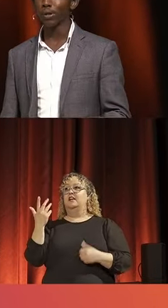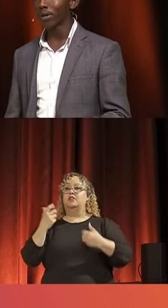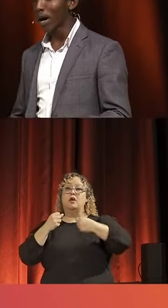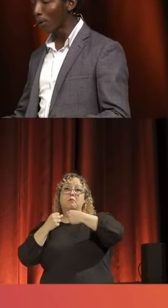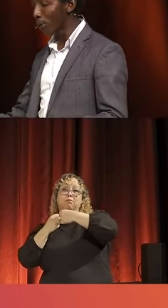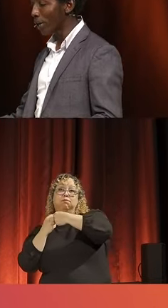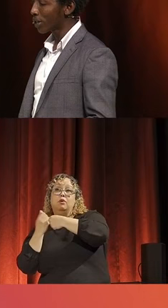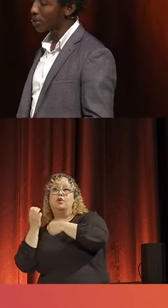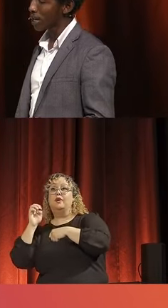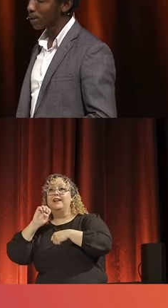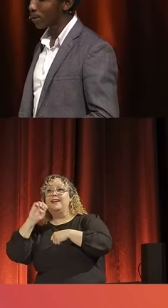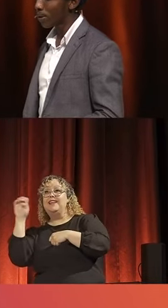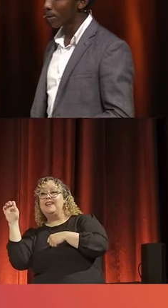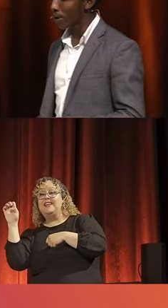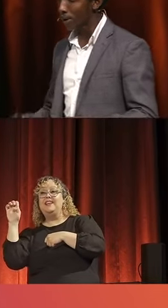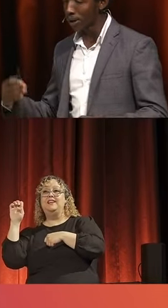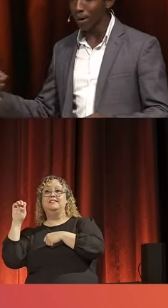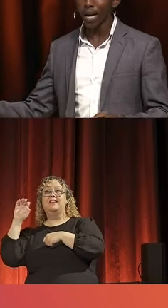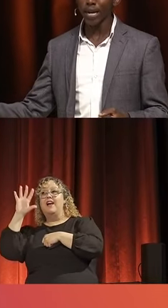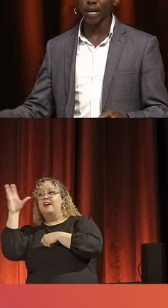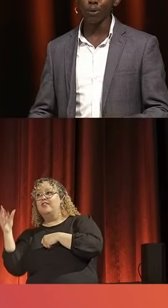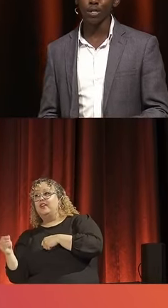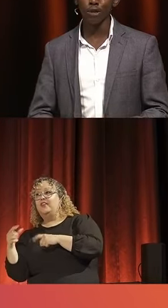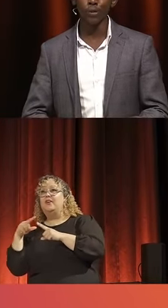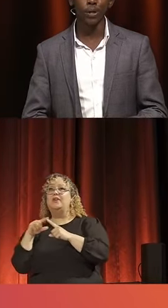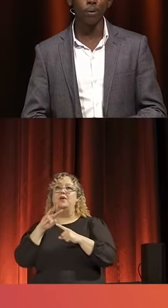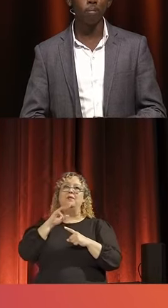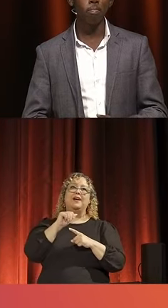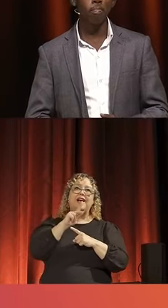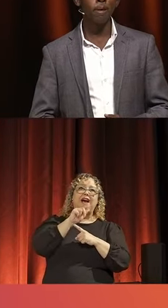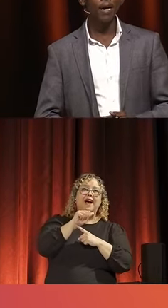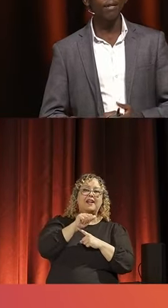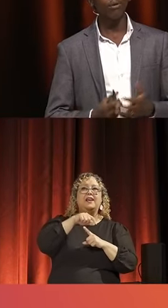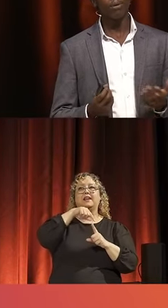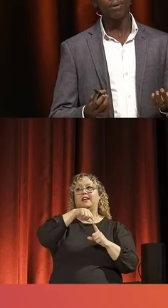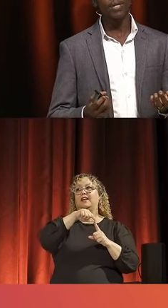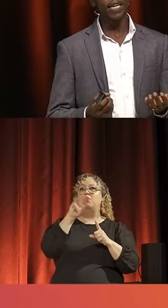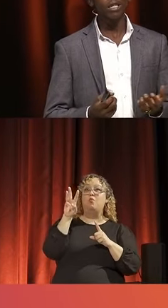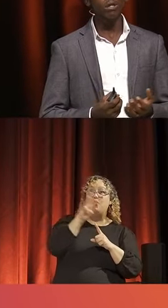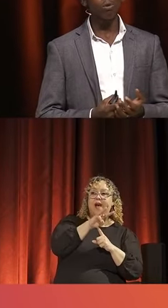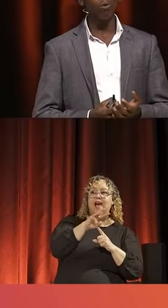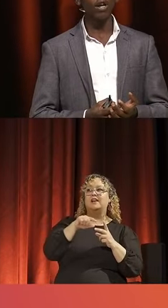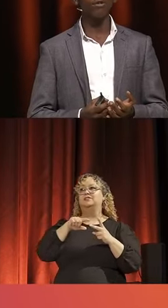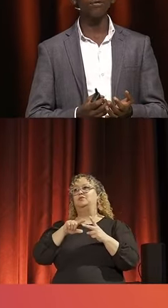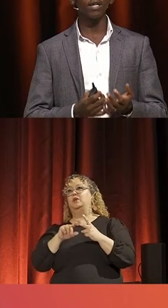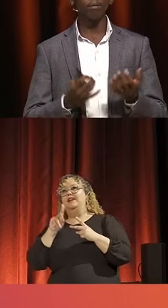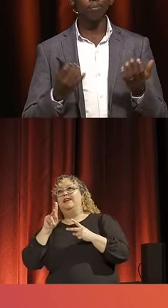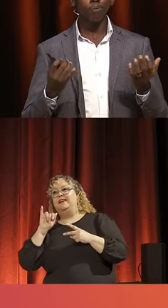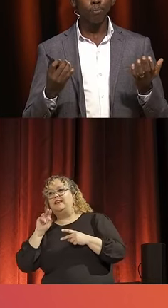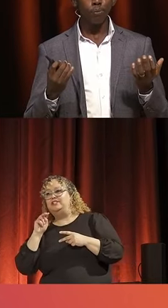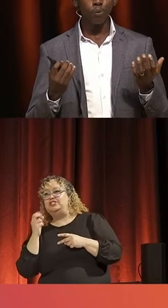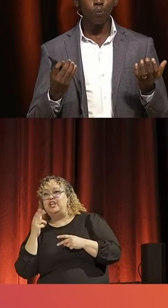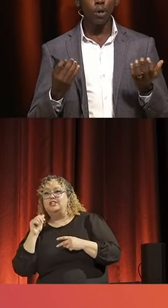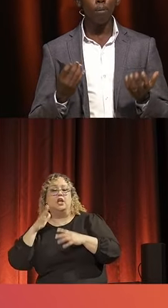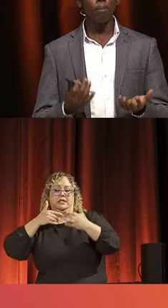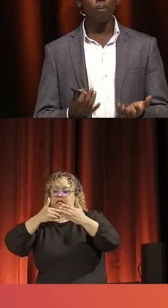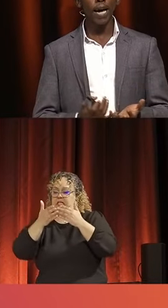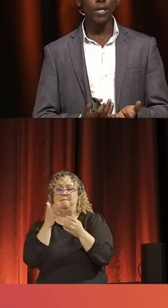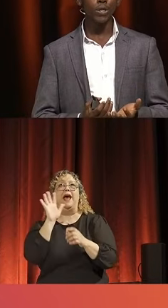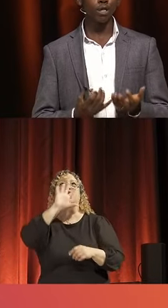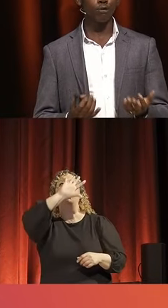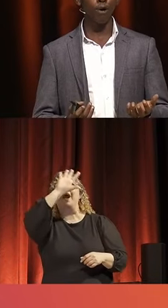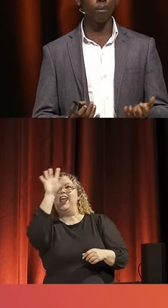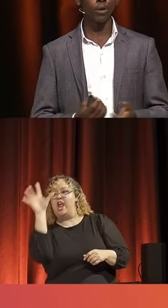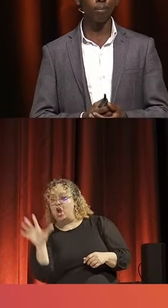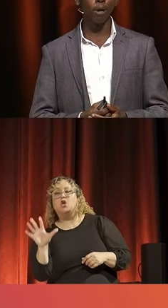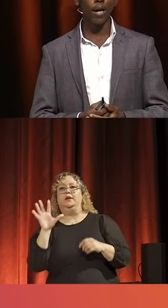Africa, a Wewe in Kinshasa, or a Okada in West Africa. They represent one of the